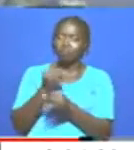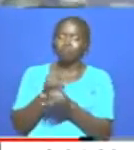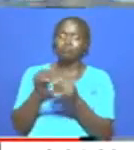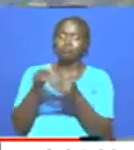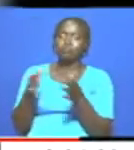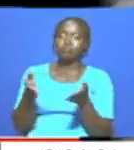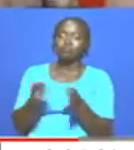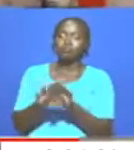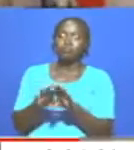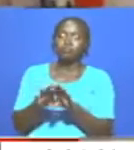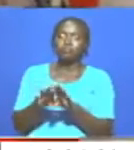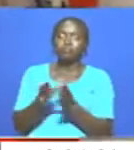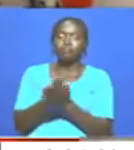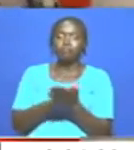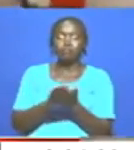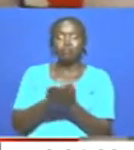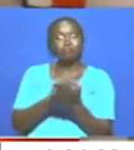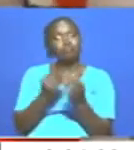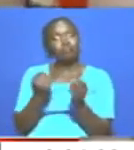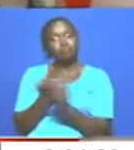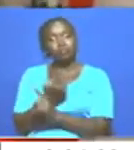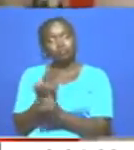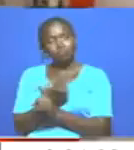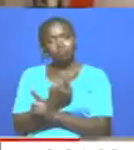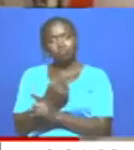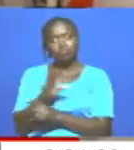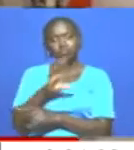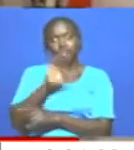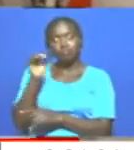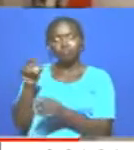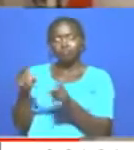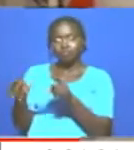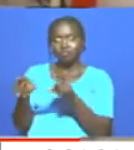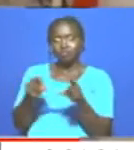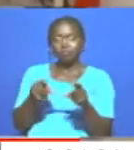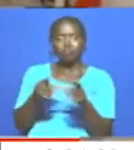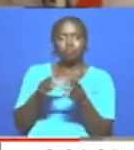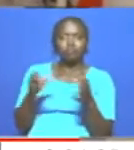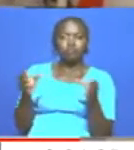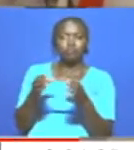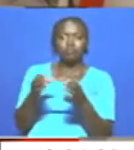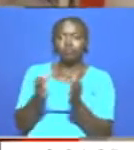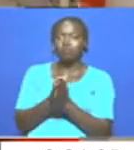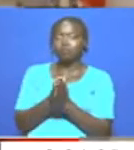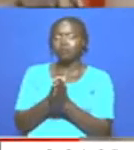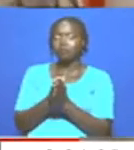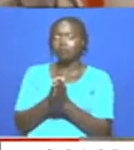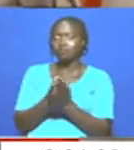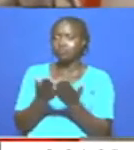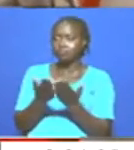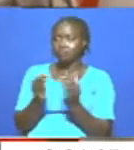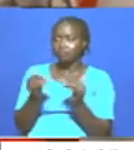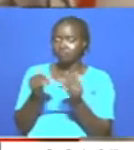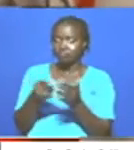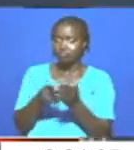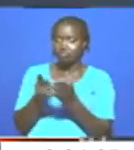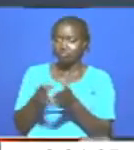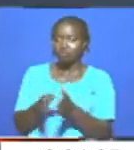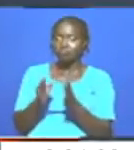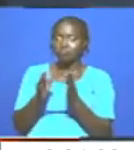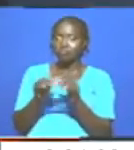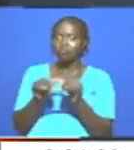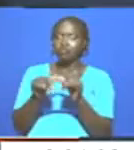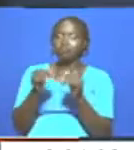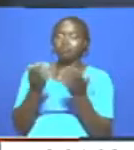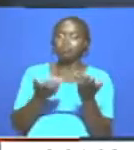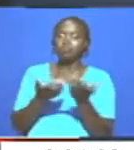various establishments. The Africa Packaging Organization says players should innovate and develop new pricing mechanisms to stay afloat. In